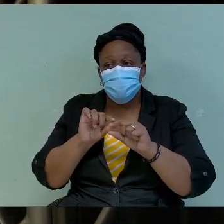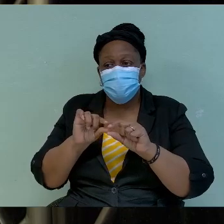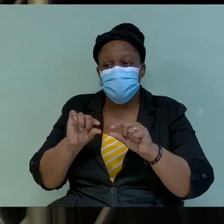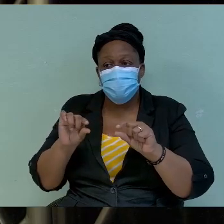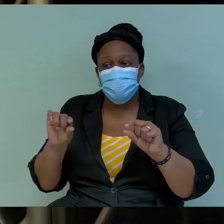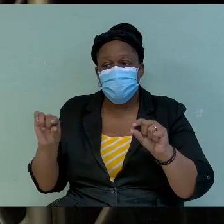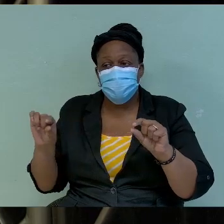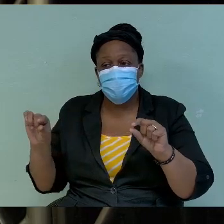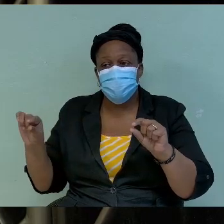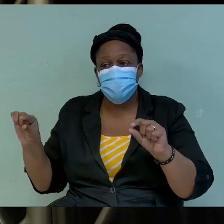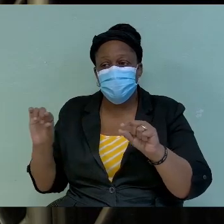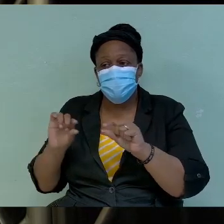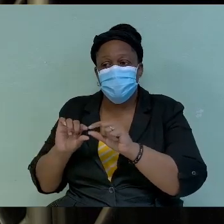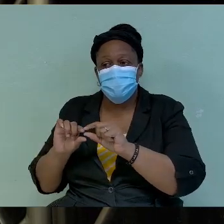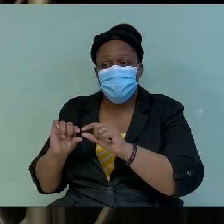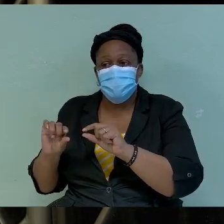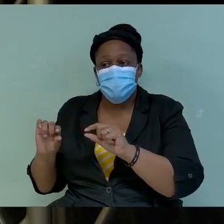466-3874.